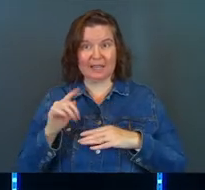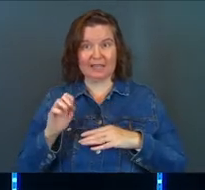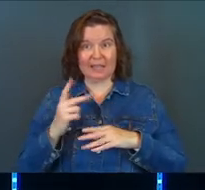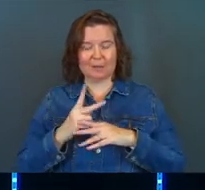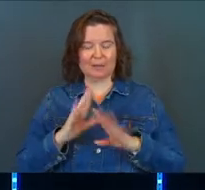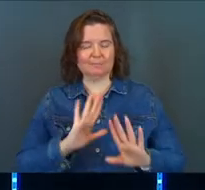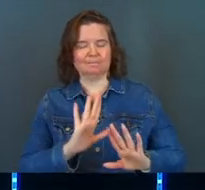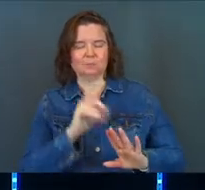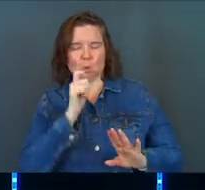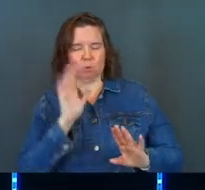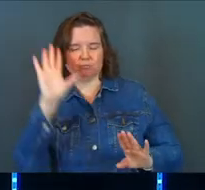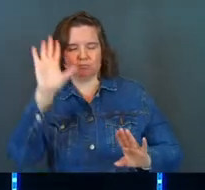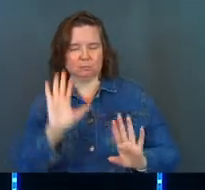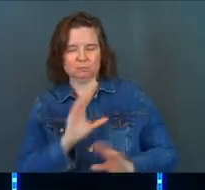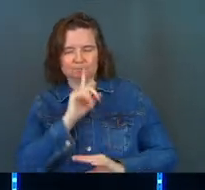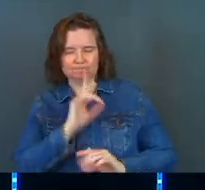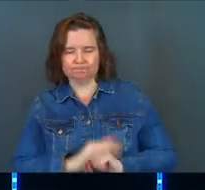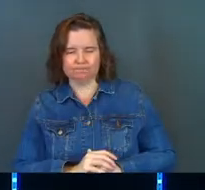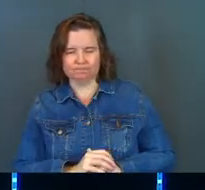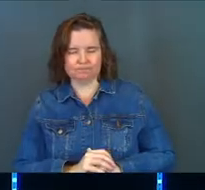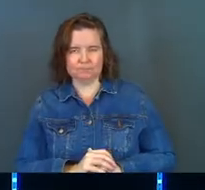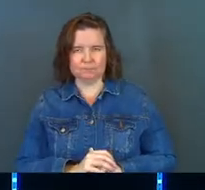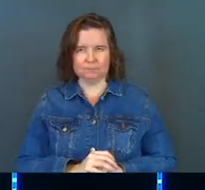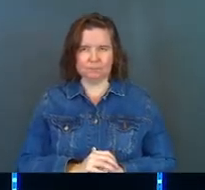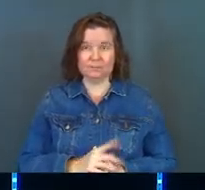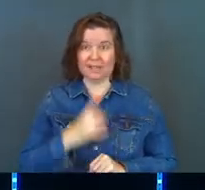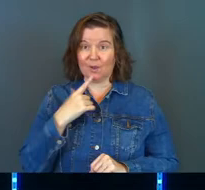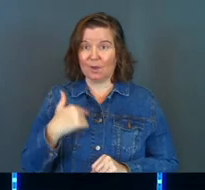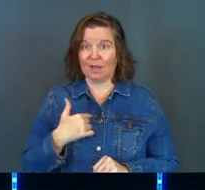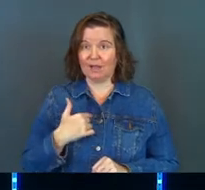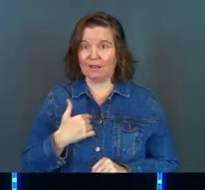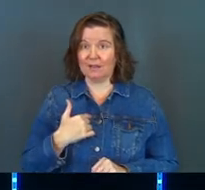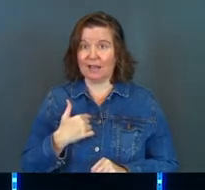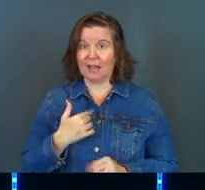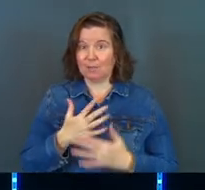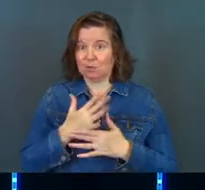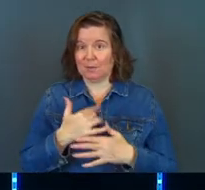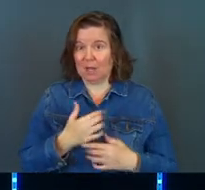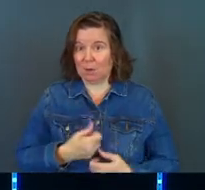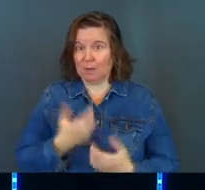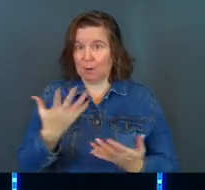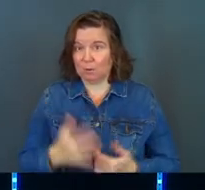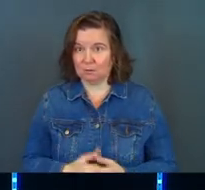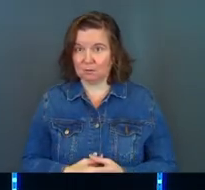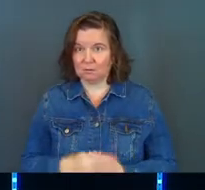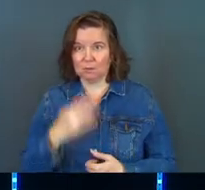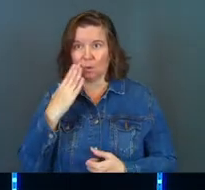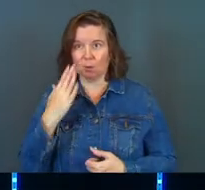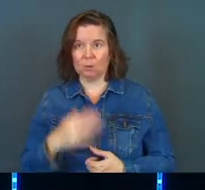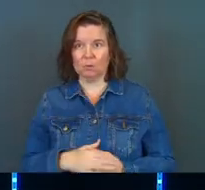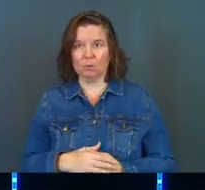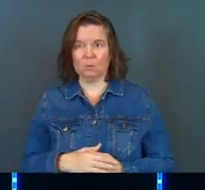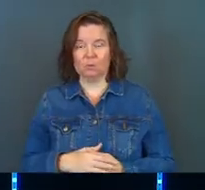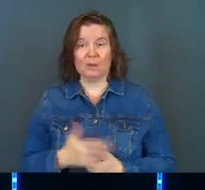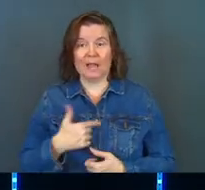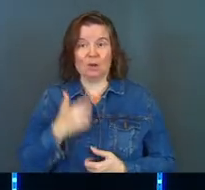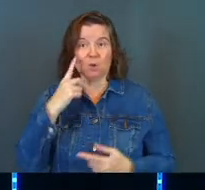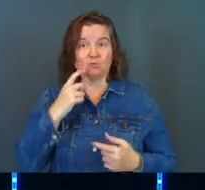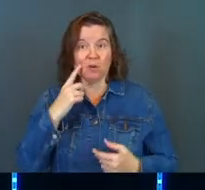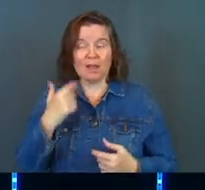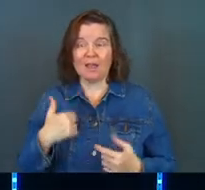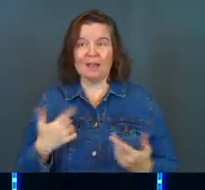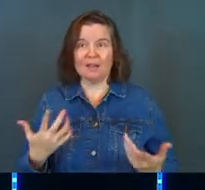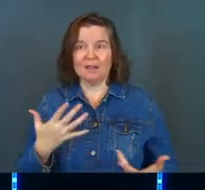that says, nah, don't go there? Like I told you, I'm a German. I don't emote, you know? I don't